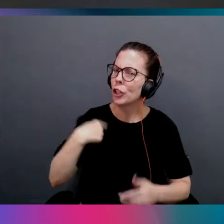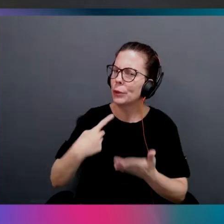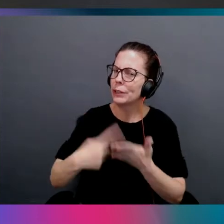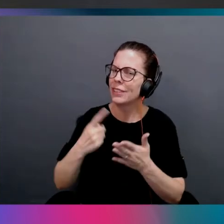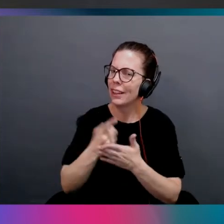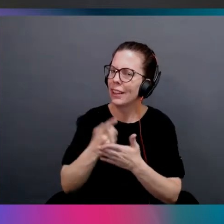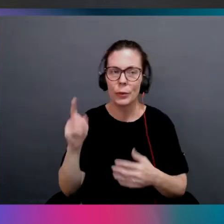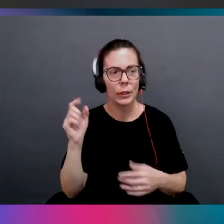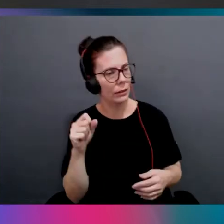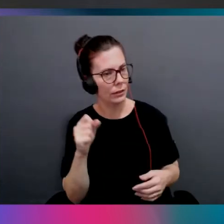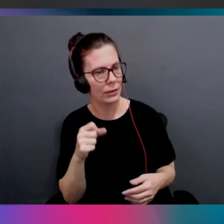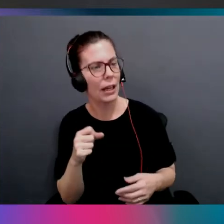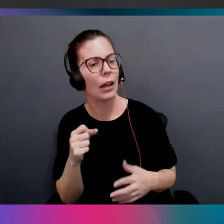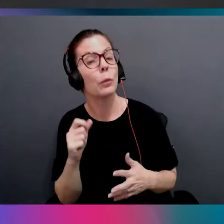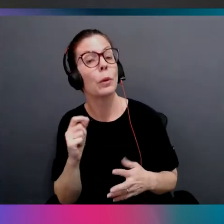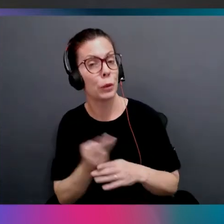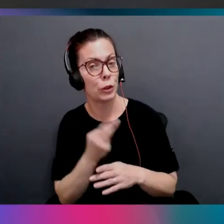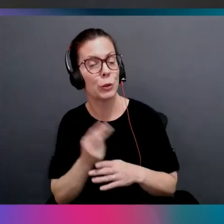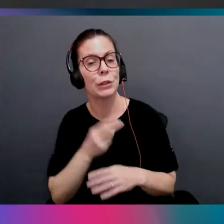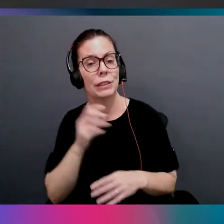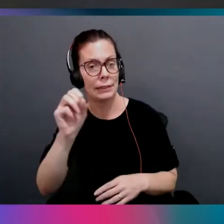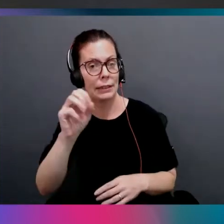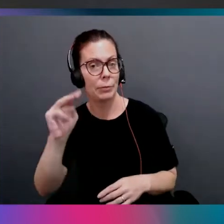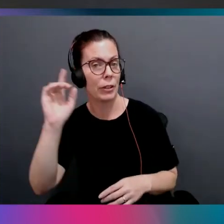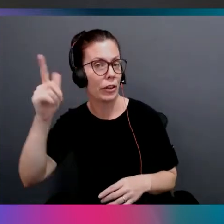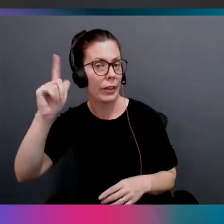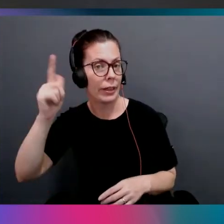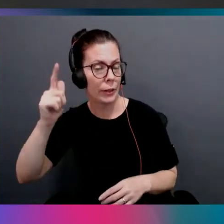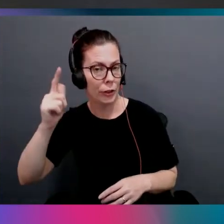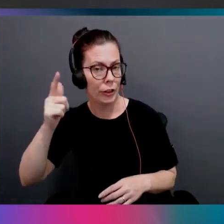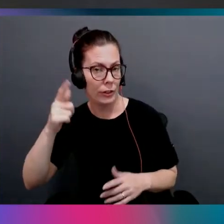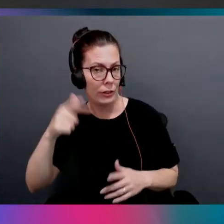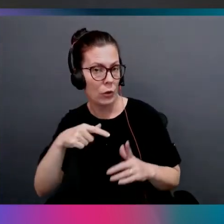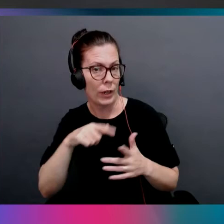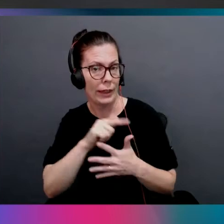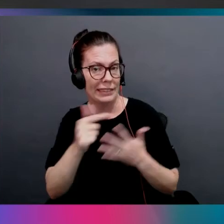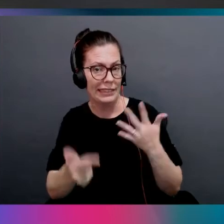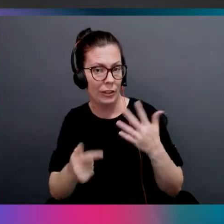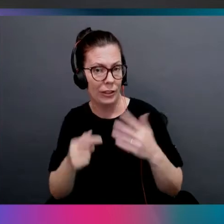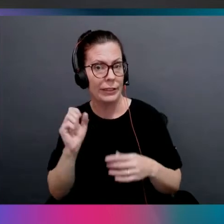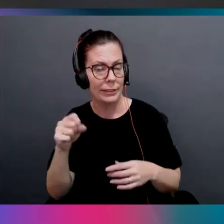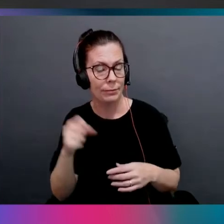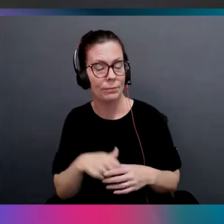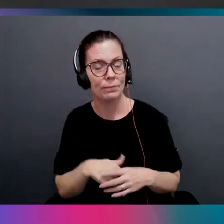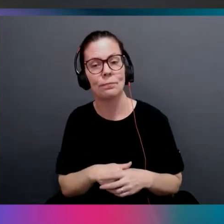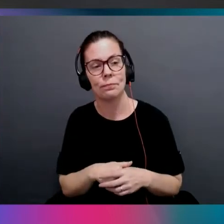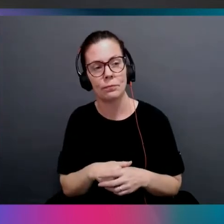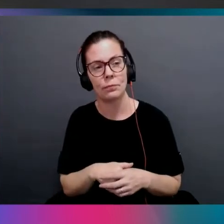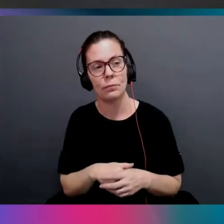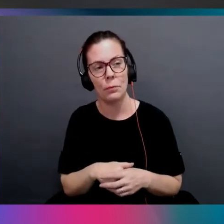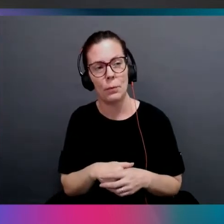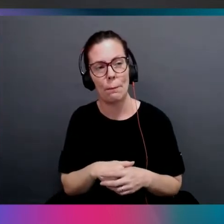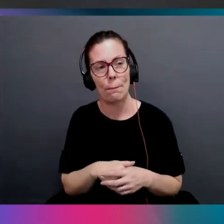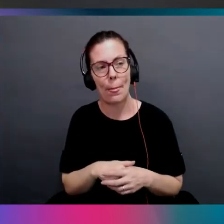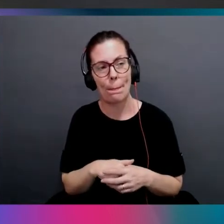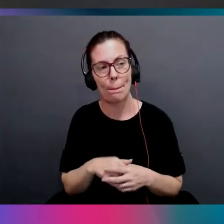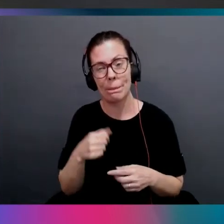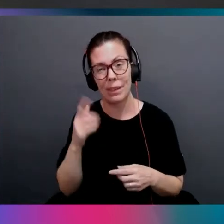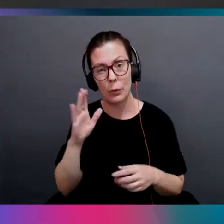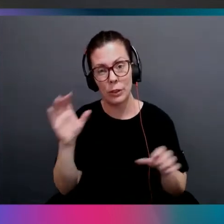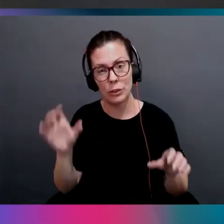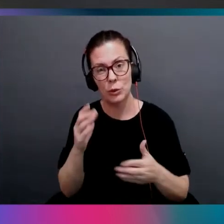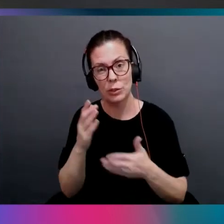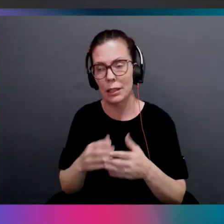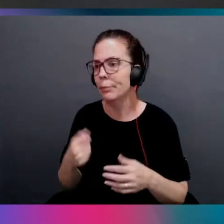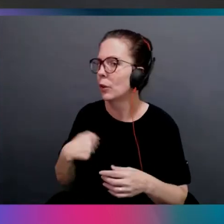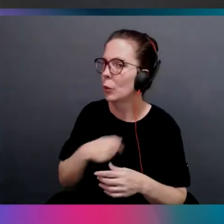use Sagemaker later on in the series here, and do some of this stuff. Because we know our viewers and